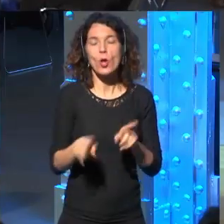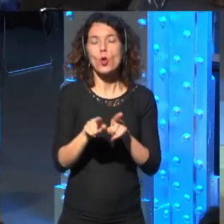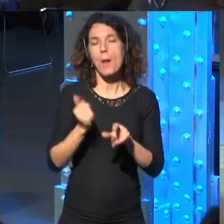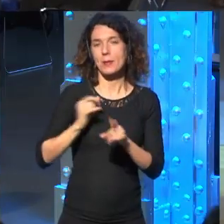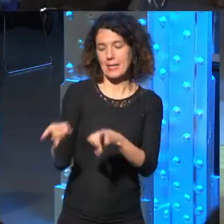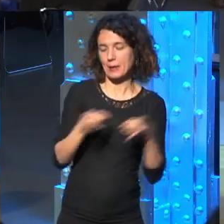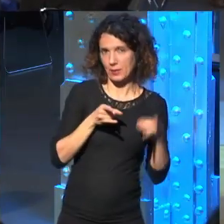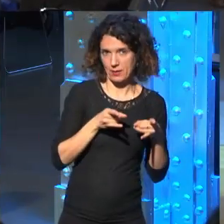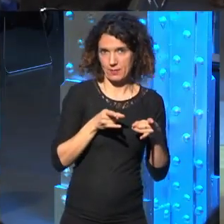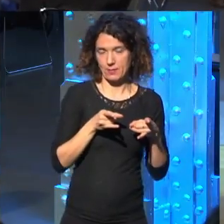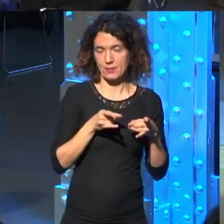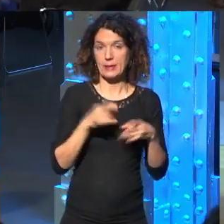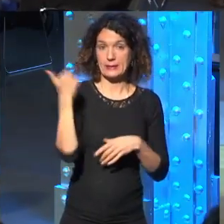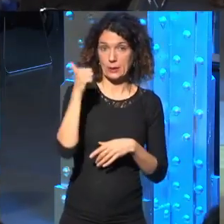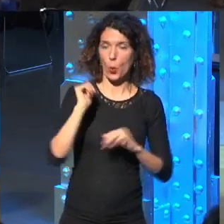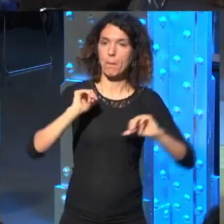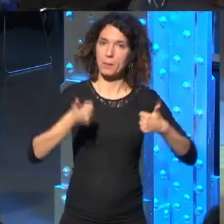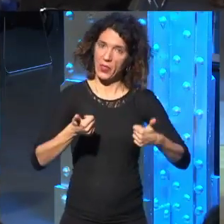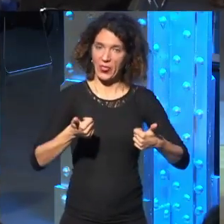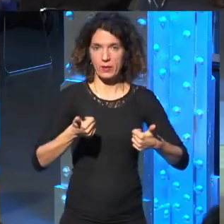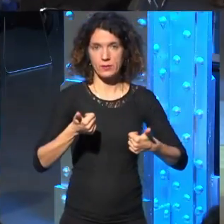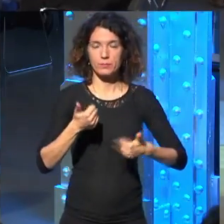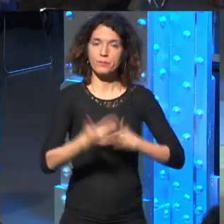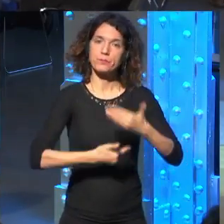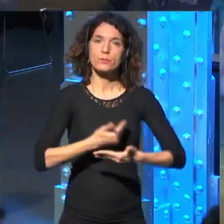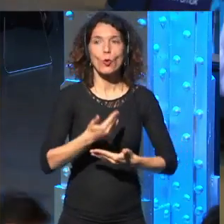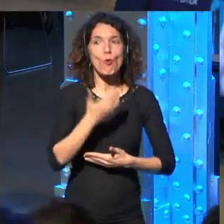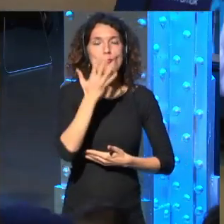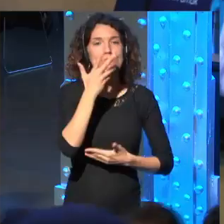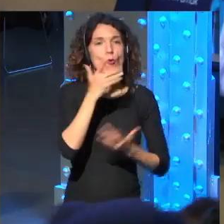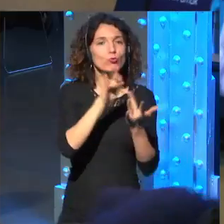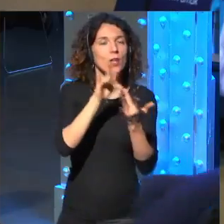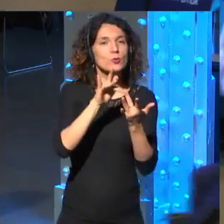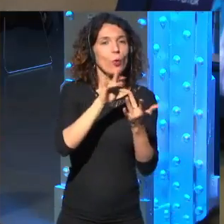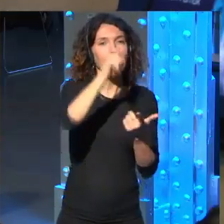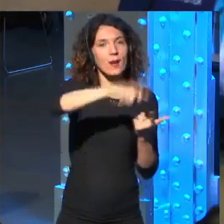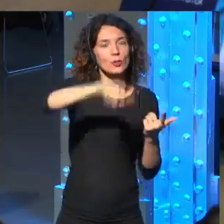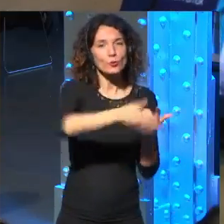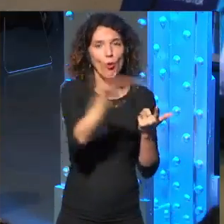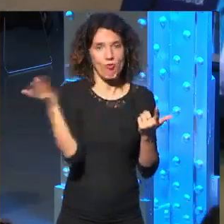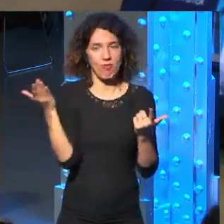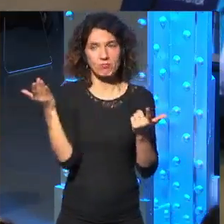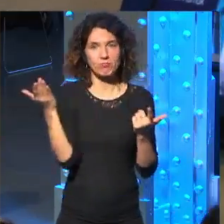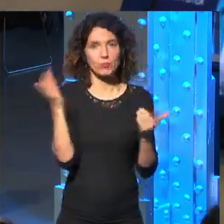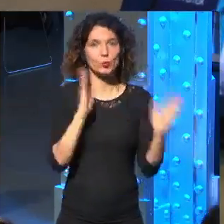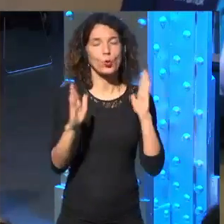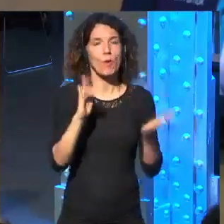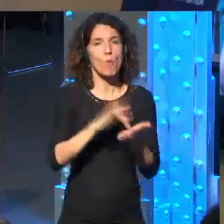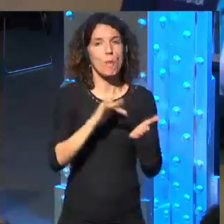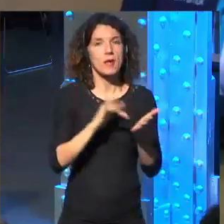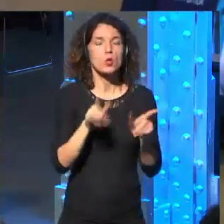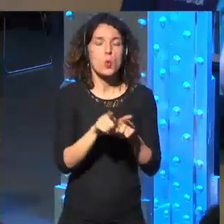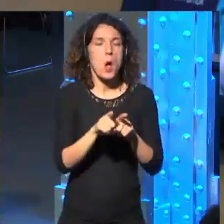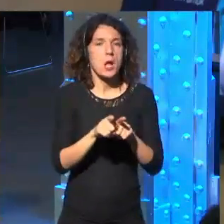begins meeting somebody who in the day is a very rude man, doing